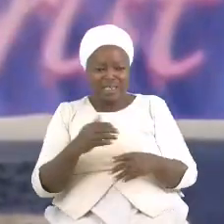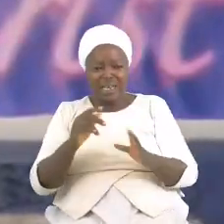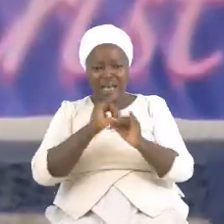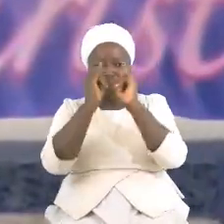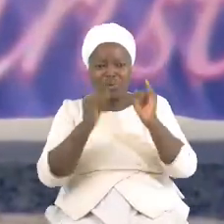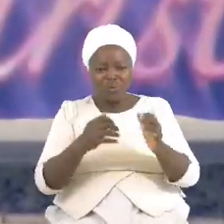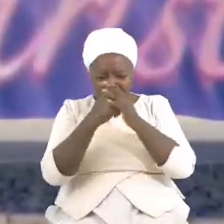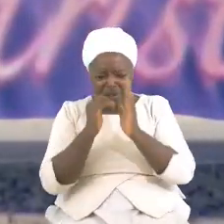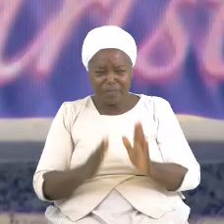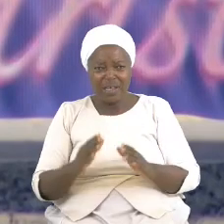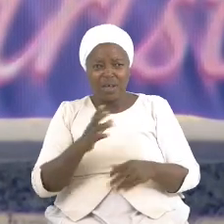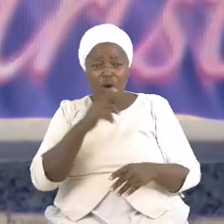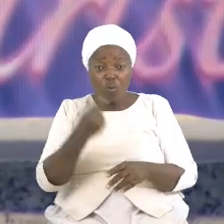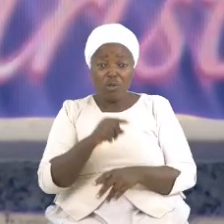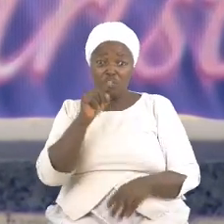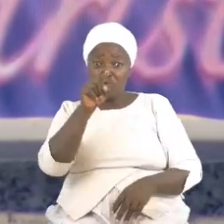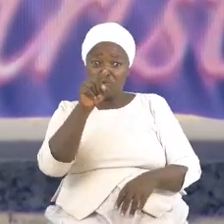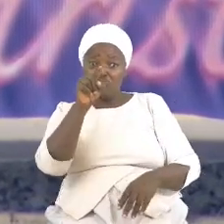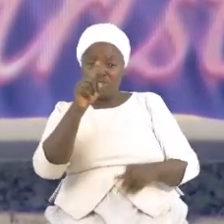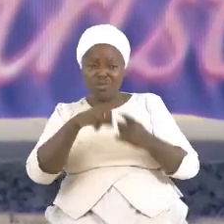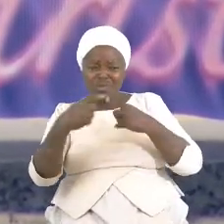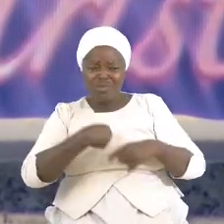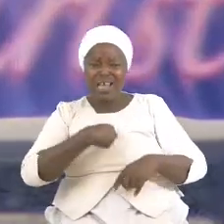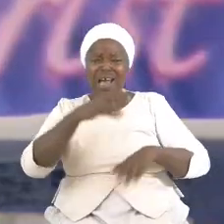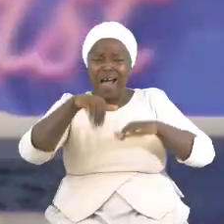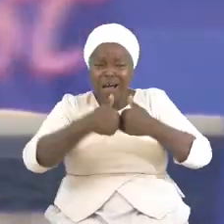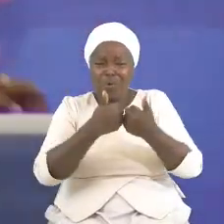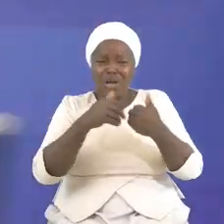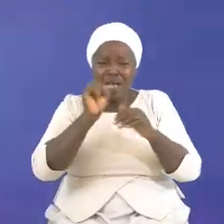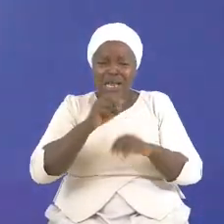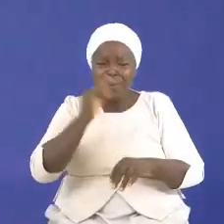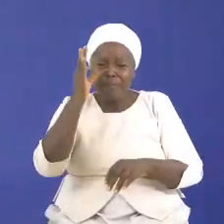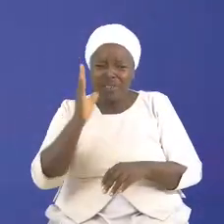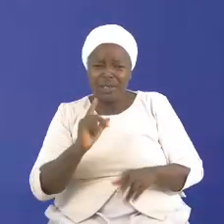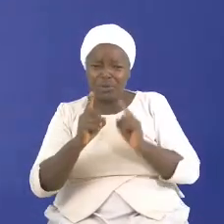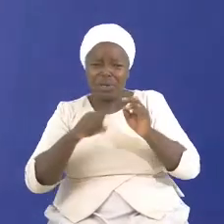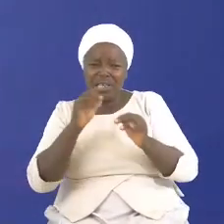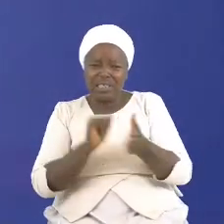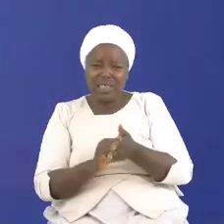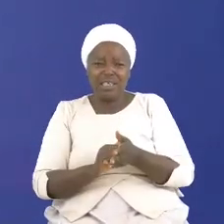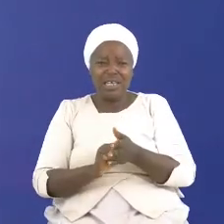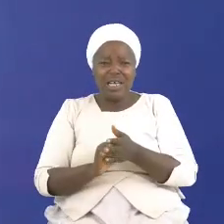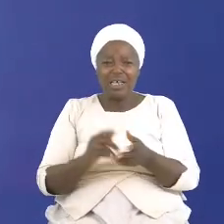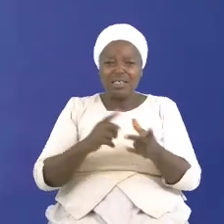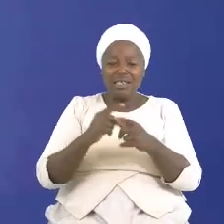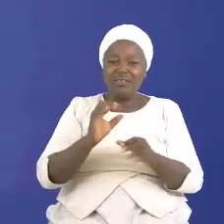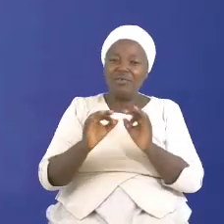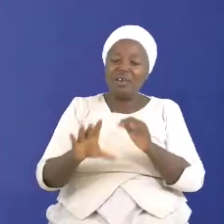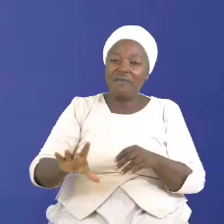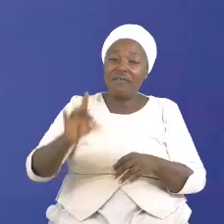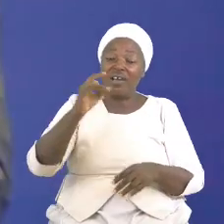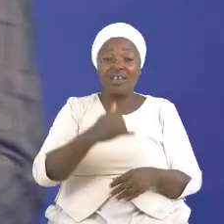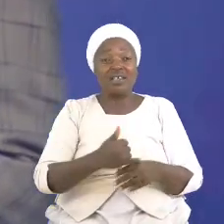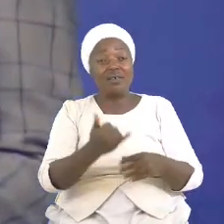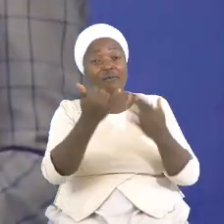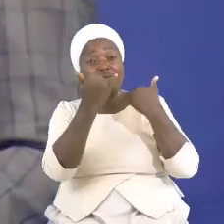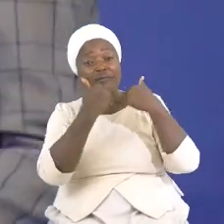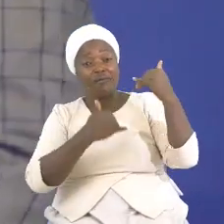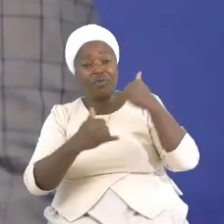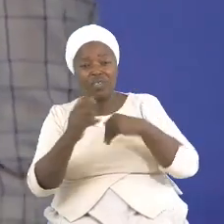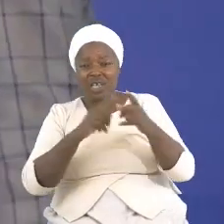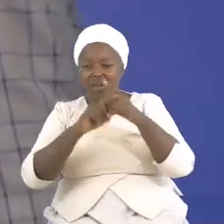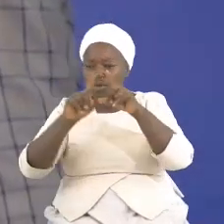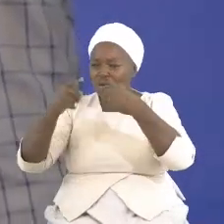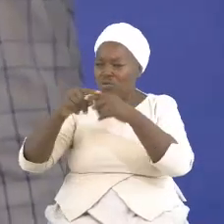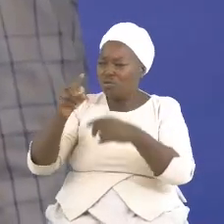at my forehead. How can a preacher talk like that? You know, if you're finding fault, if you go to the hospital and you